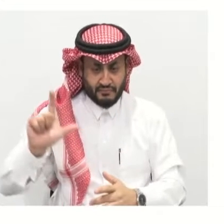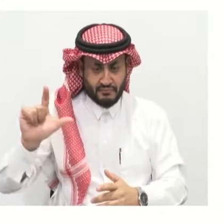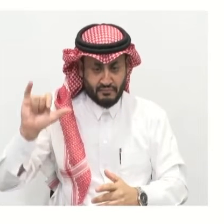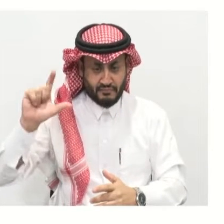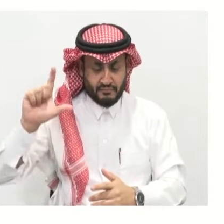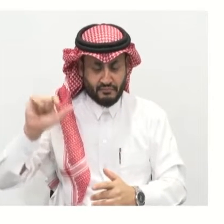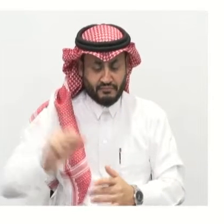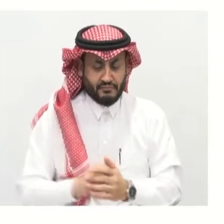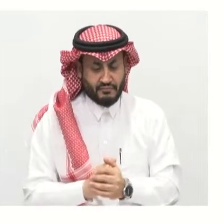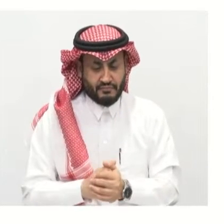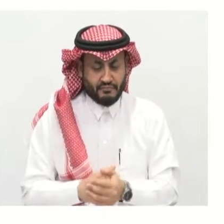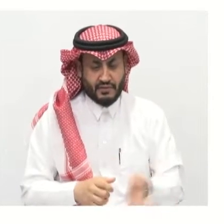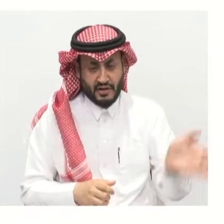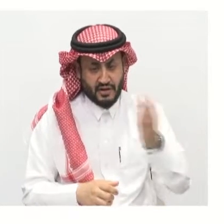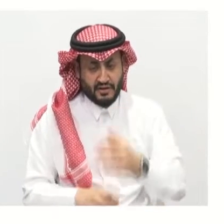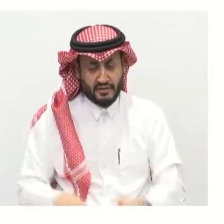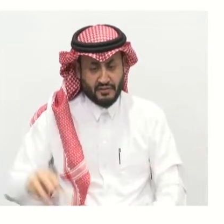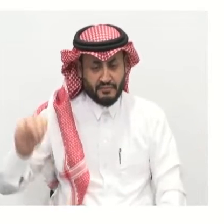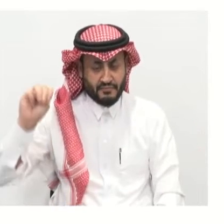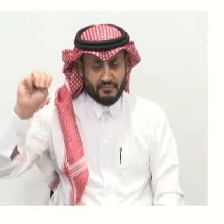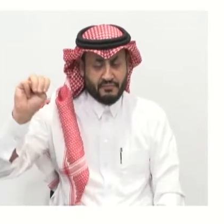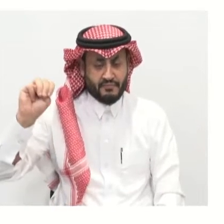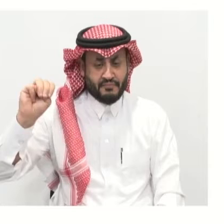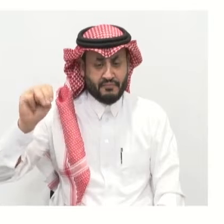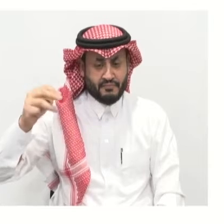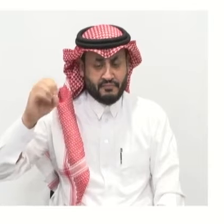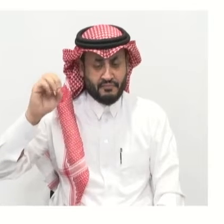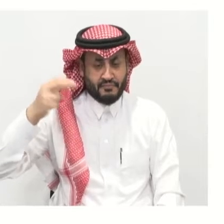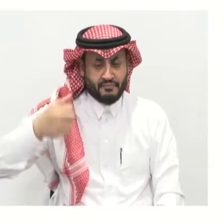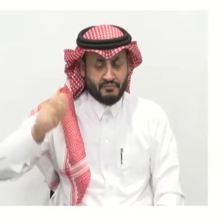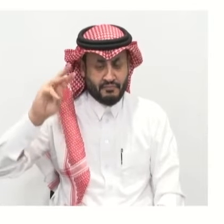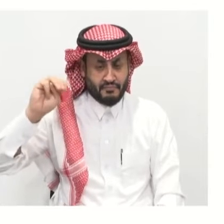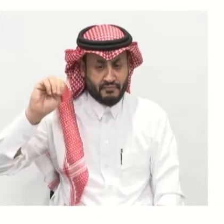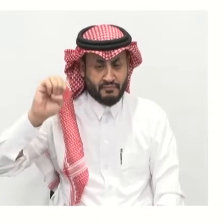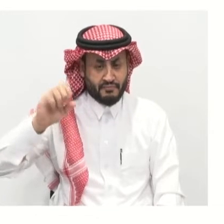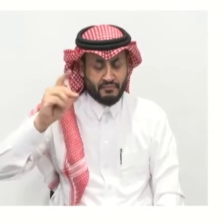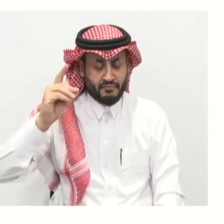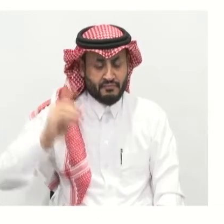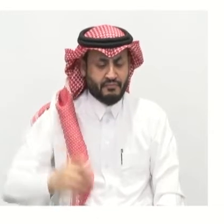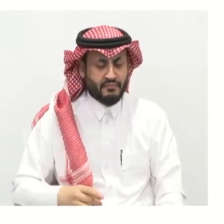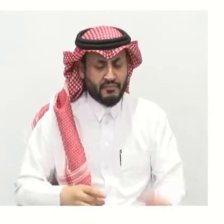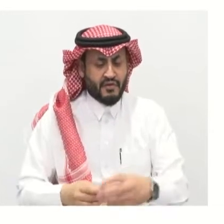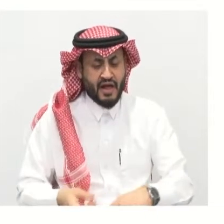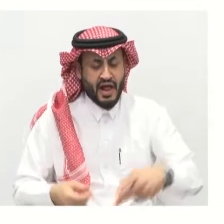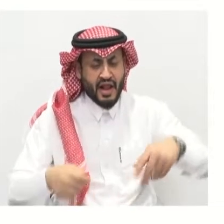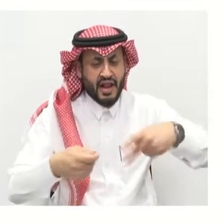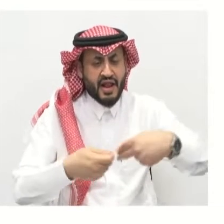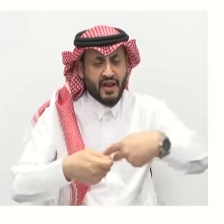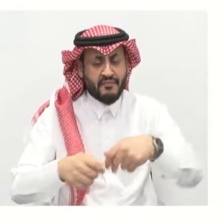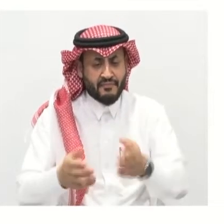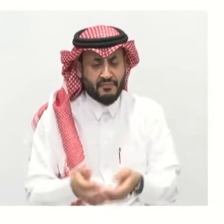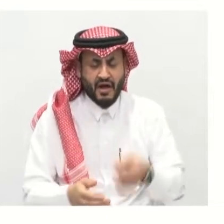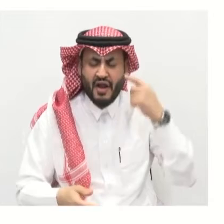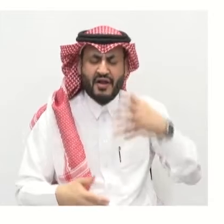those? Hi, Muhammad. These are crafts I made from colored paper. How did you learn to do them? I was